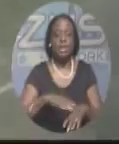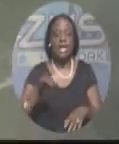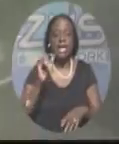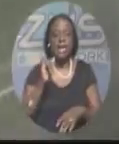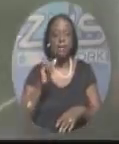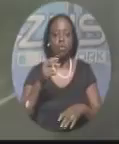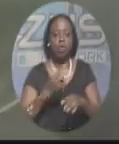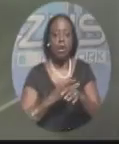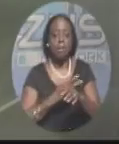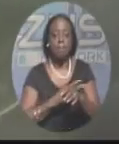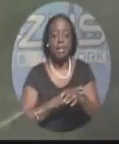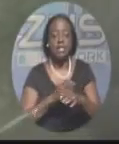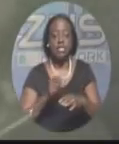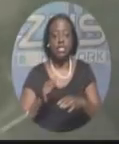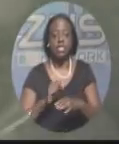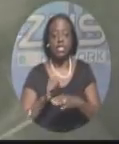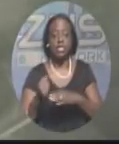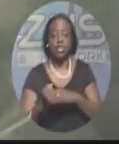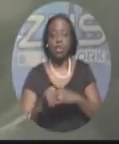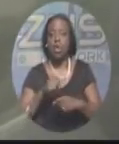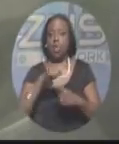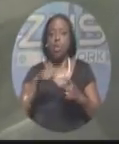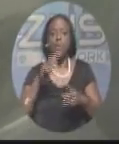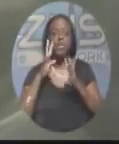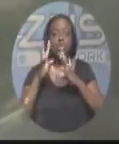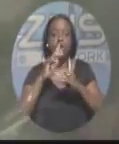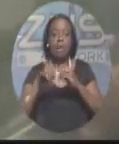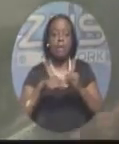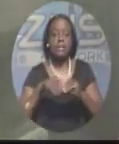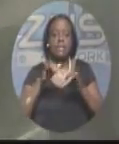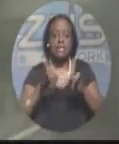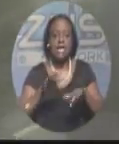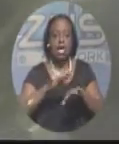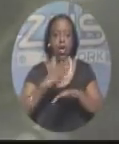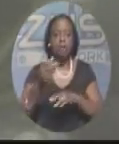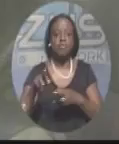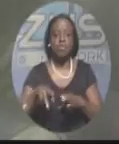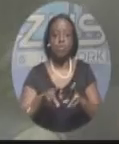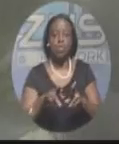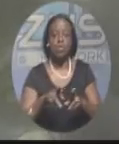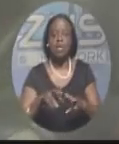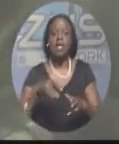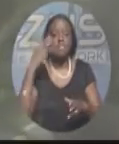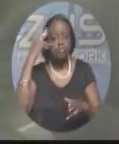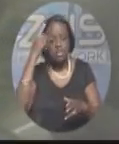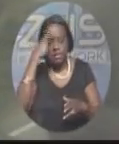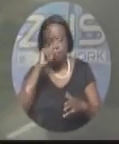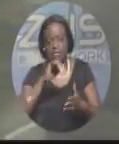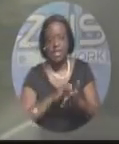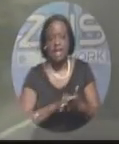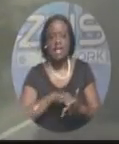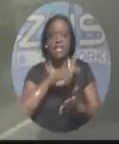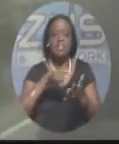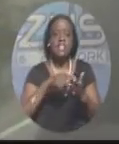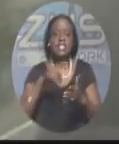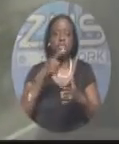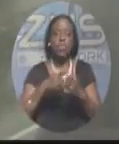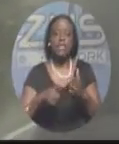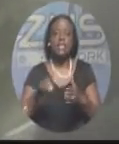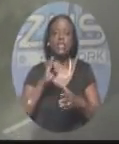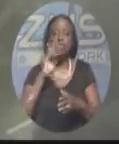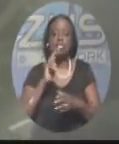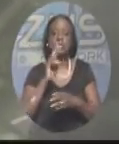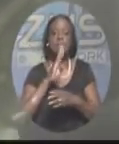shore. When we talk about staying off the roads until the all clear is given, there's a reason for that. This is the Eastern Road, or what used to be the Eastern